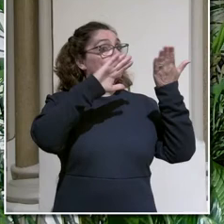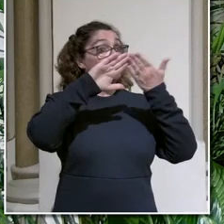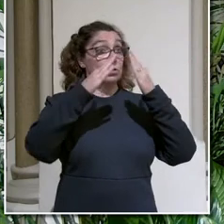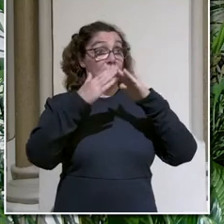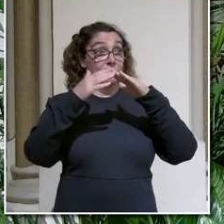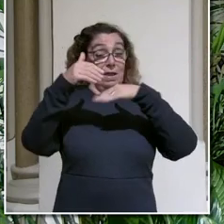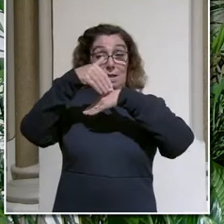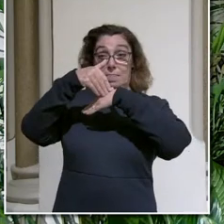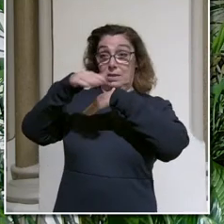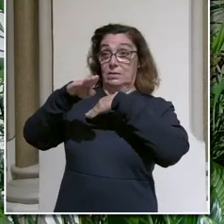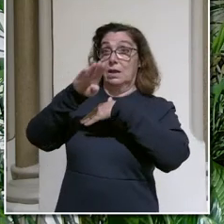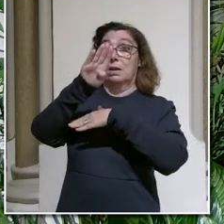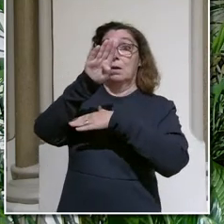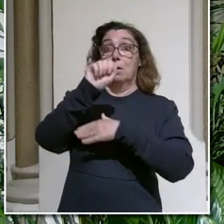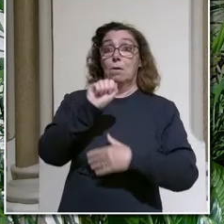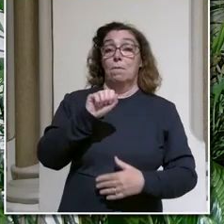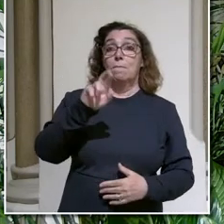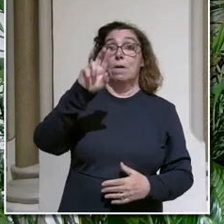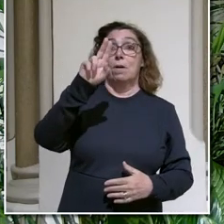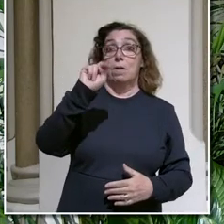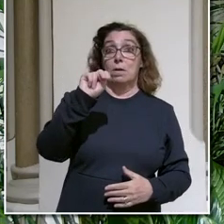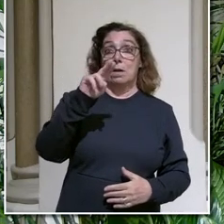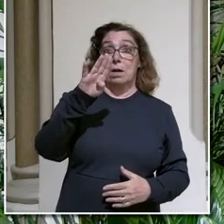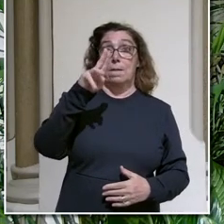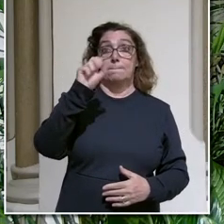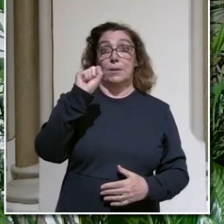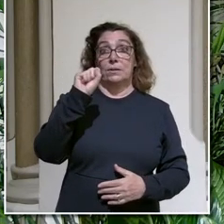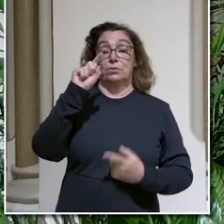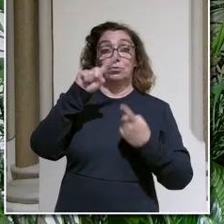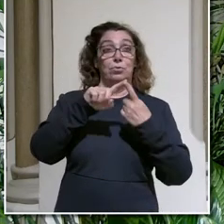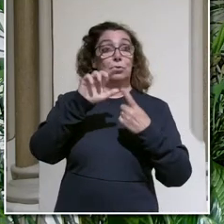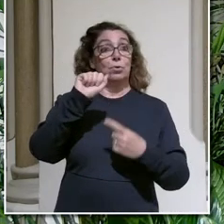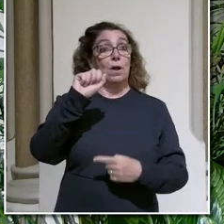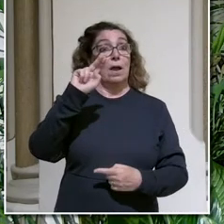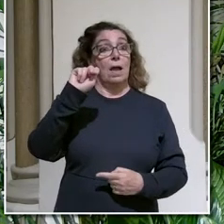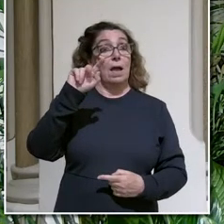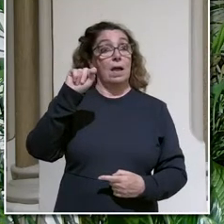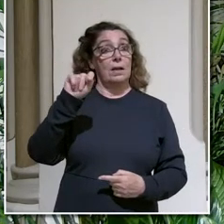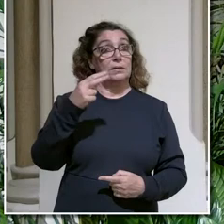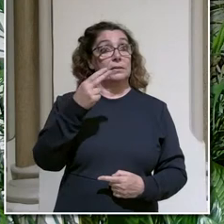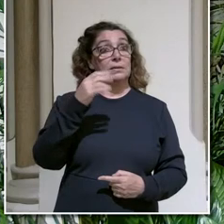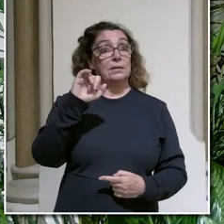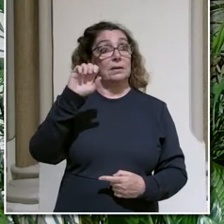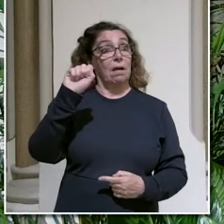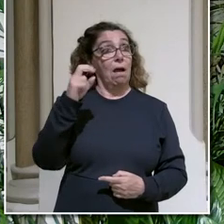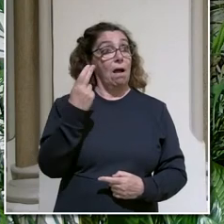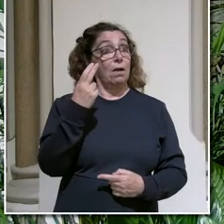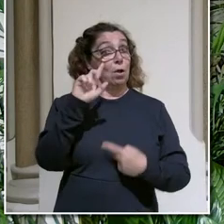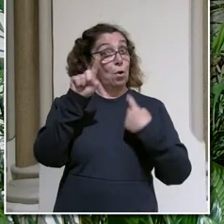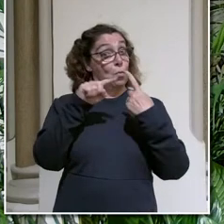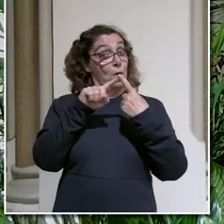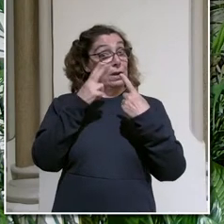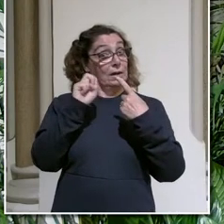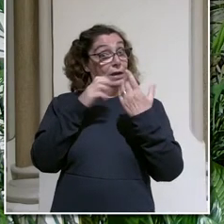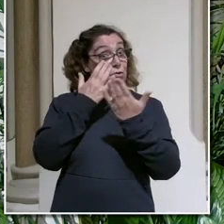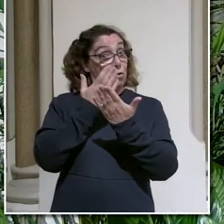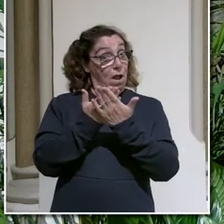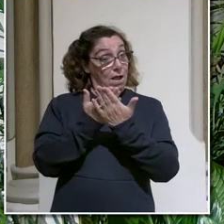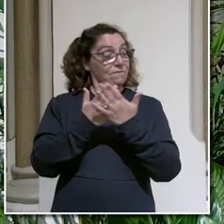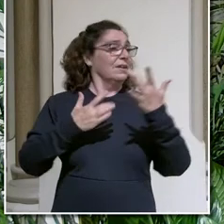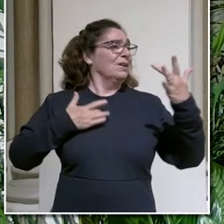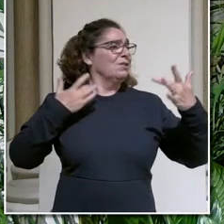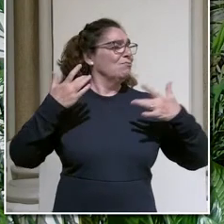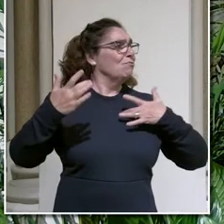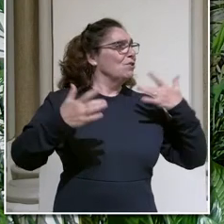sent Barnabas to go to Antioch. When he arrived and saw the grace of God, he